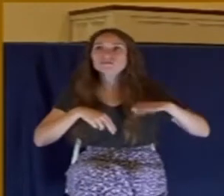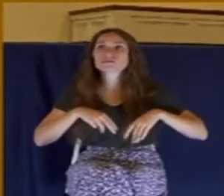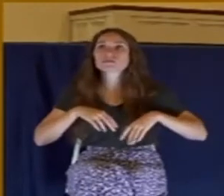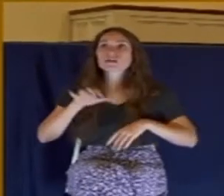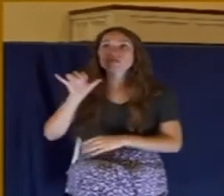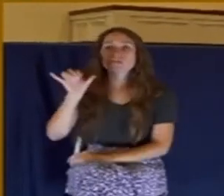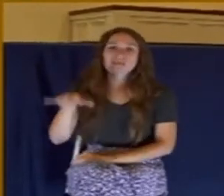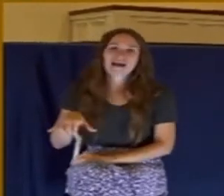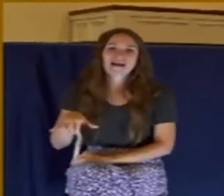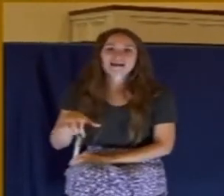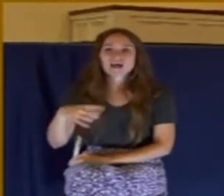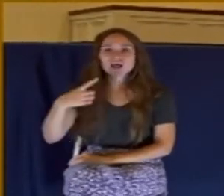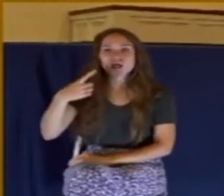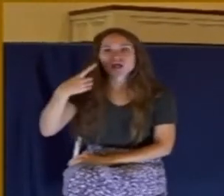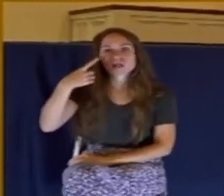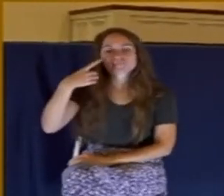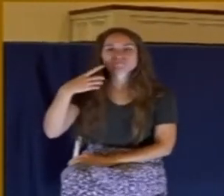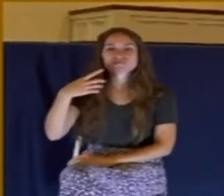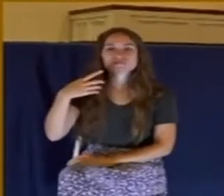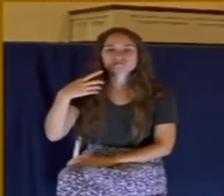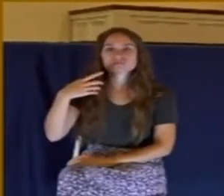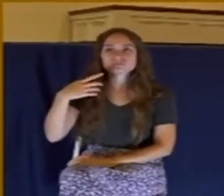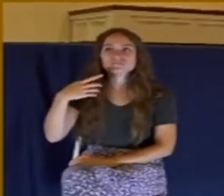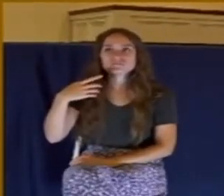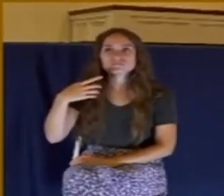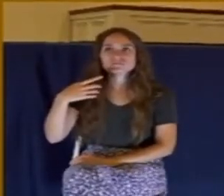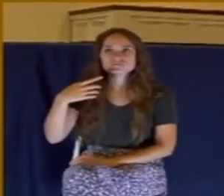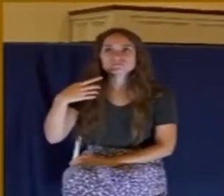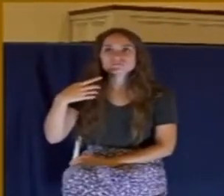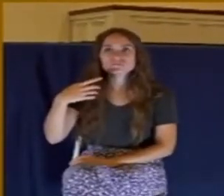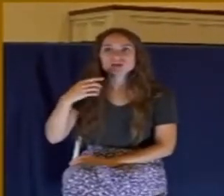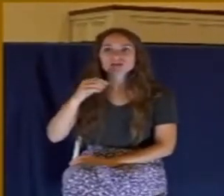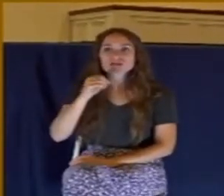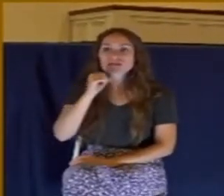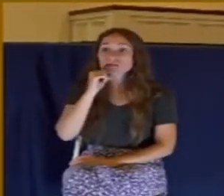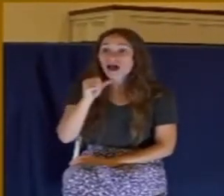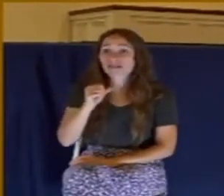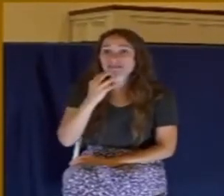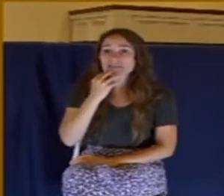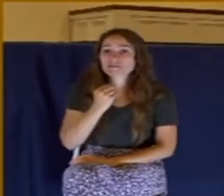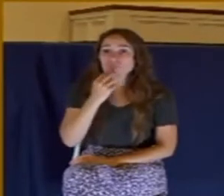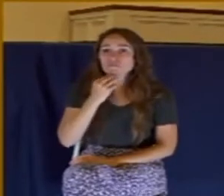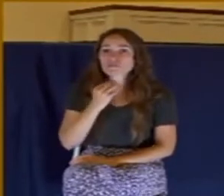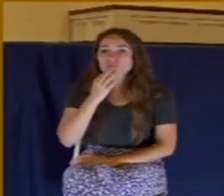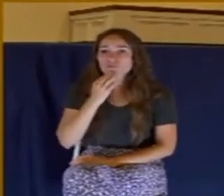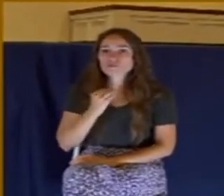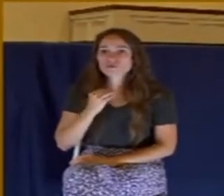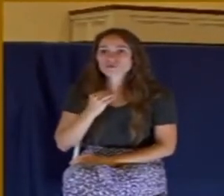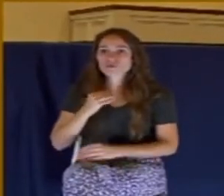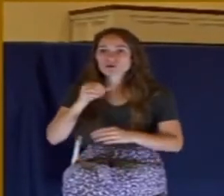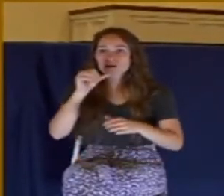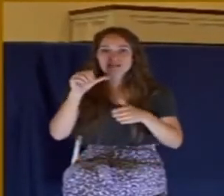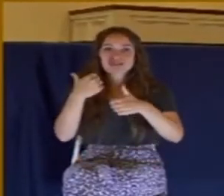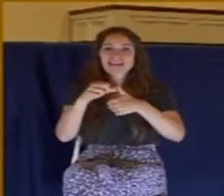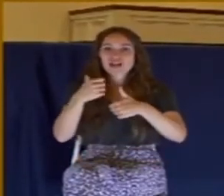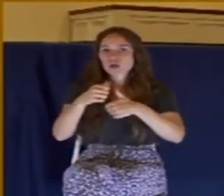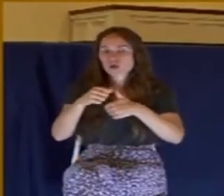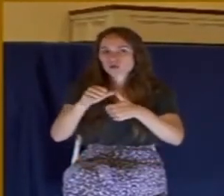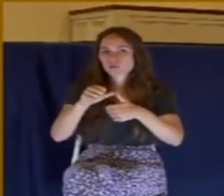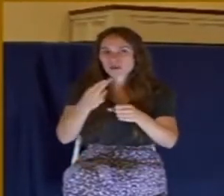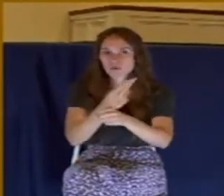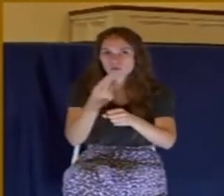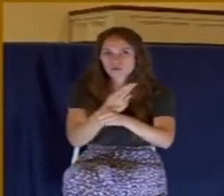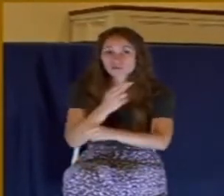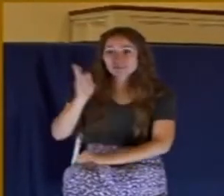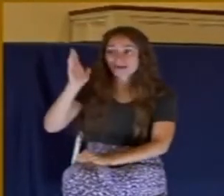kind of looks like a cursive M with a dot in it. But that's not the Hebrew script that was used in Ezekiel's day. The Hebrew script that was used in Ezekiel's day, we call it